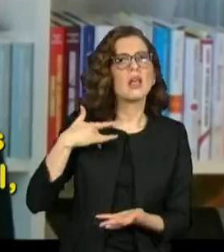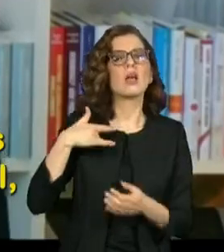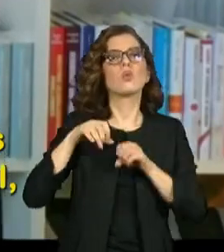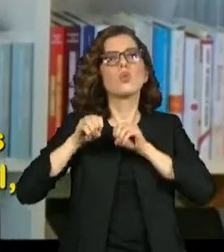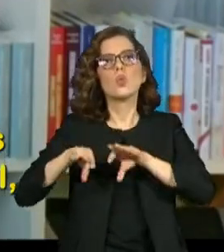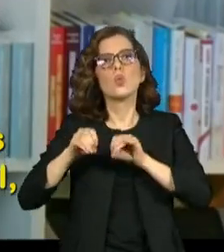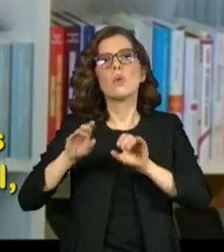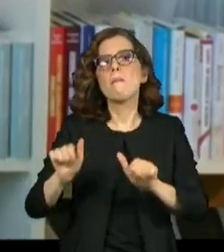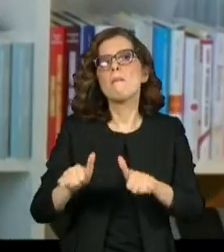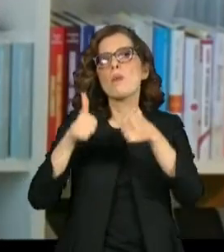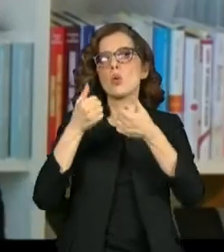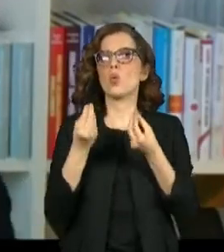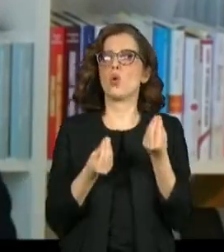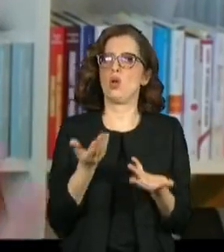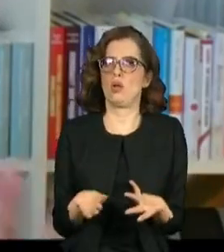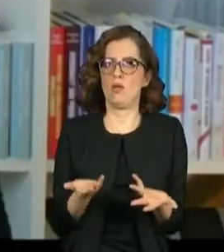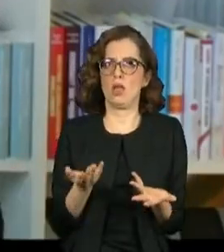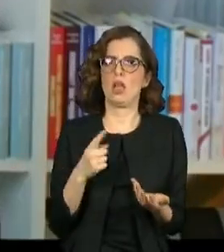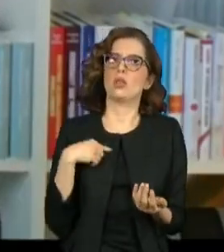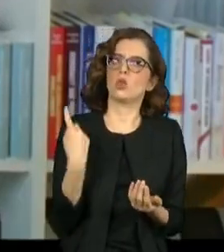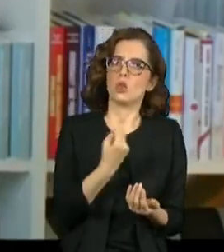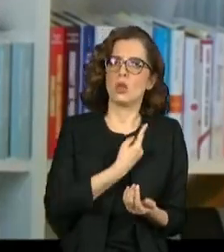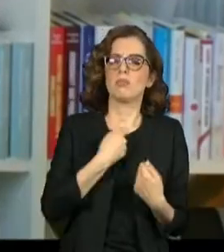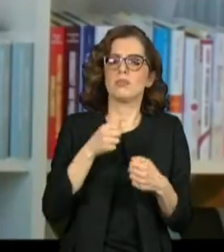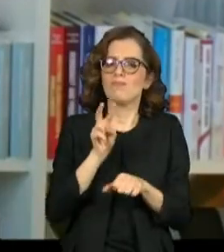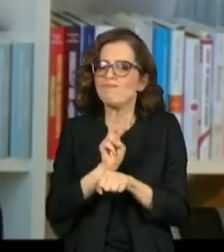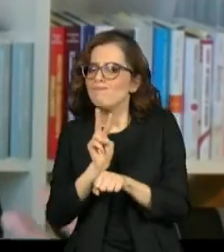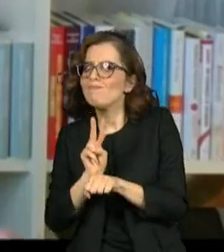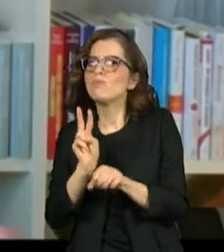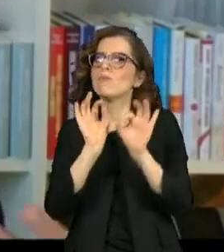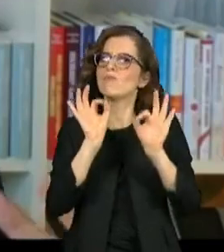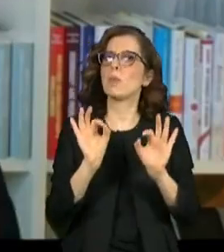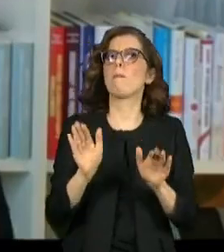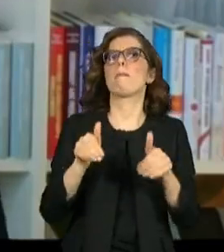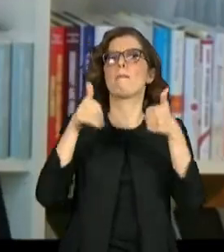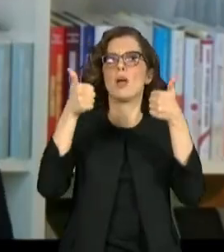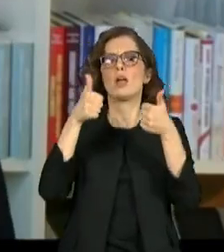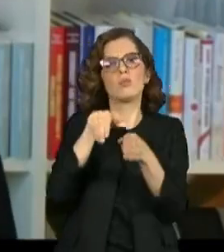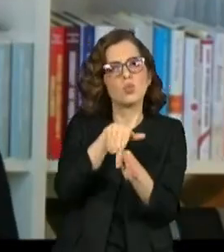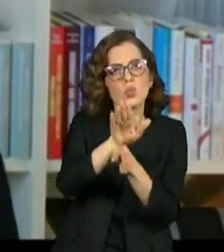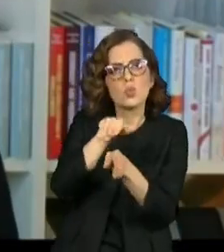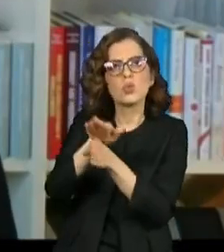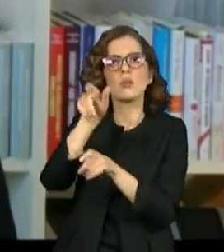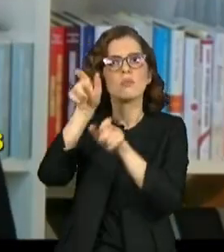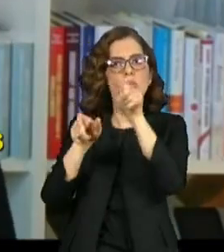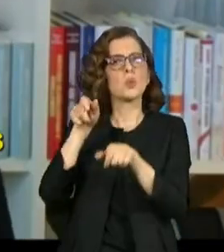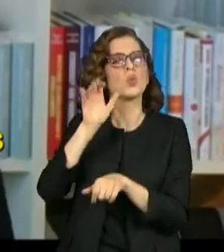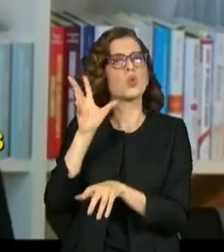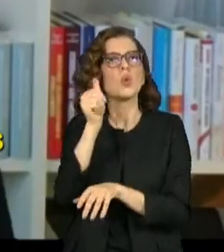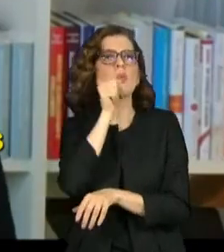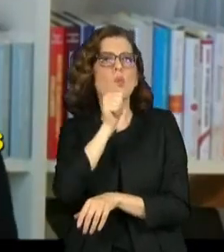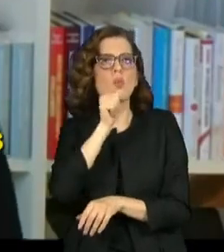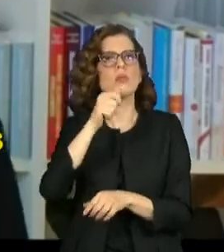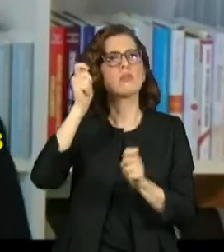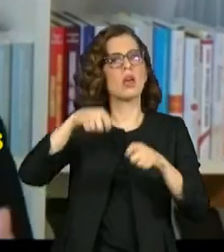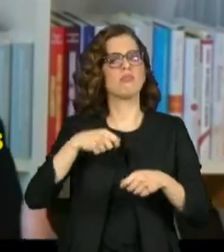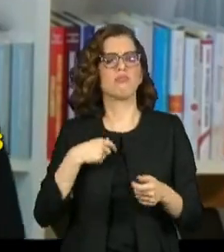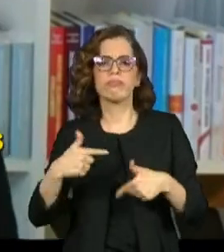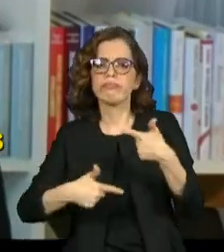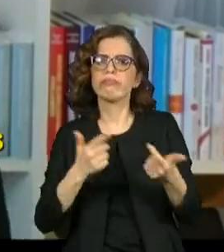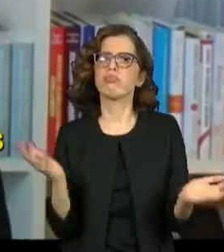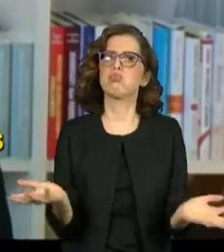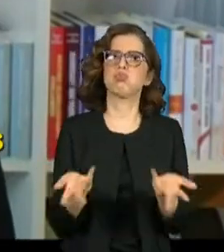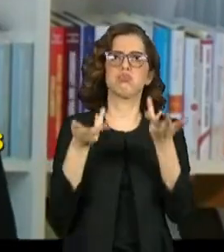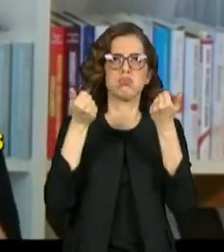and an education system, we need a much better system of care so that all of those educated women can be productive